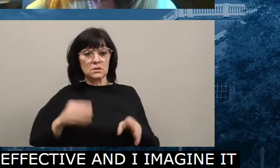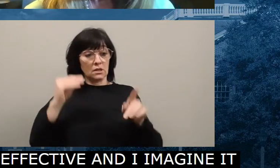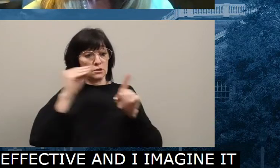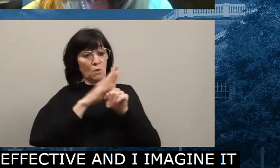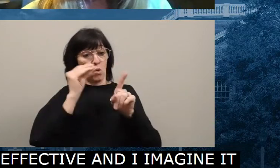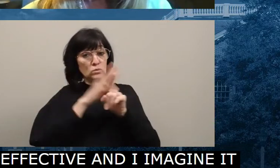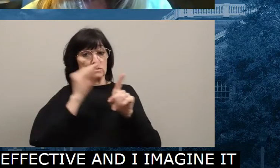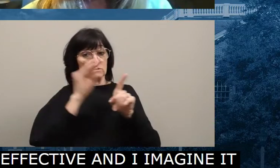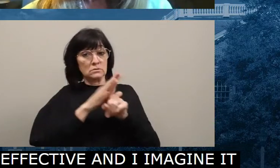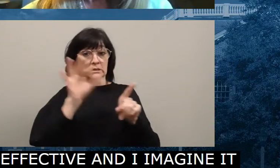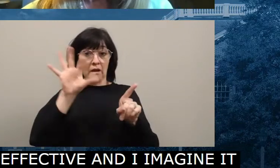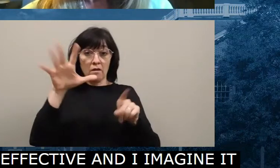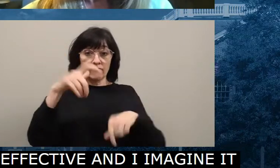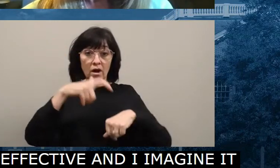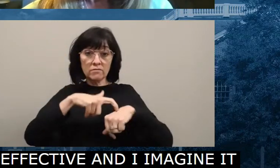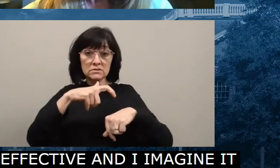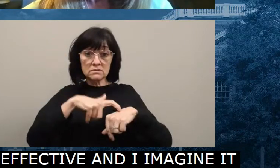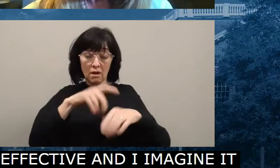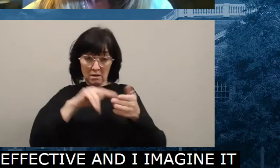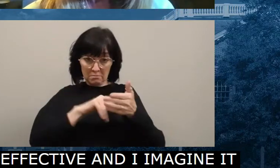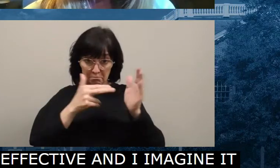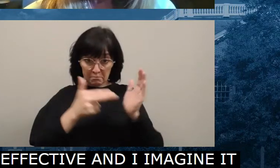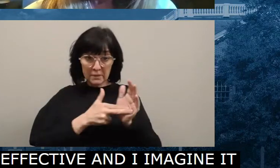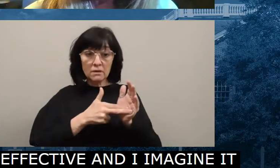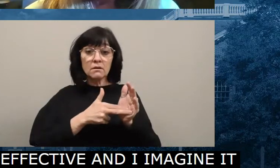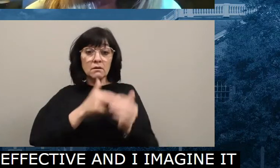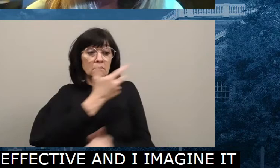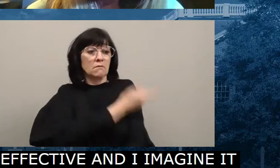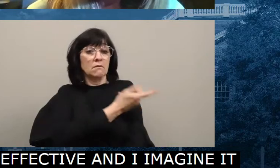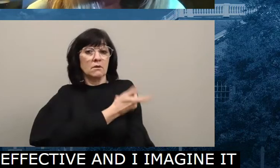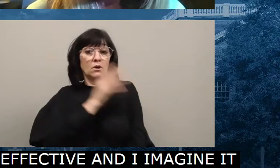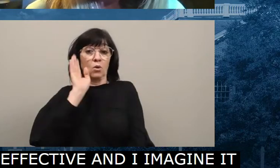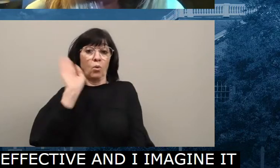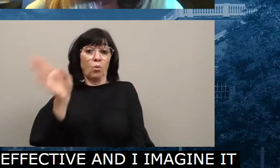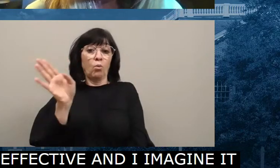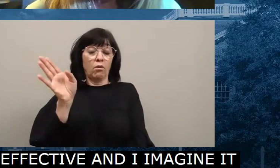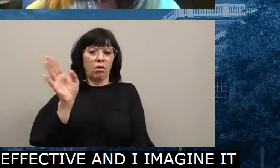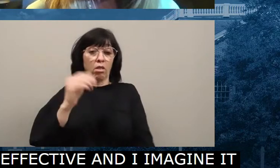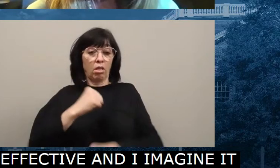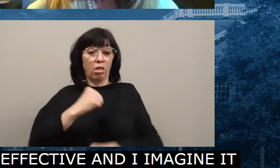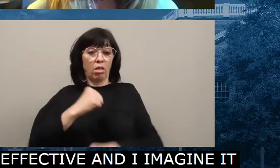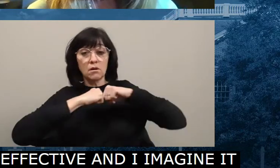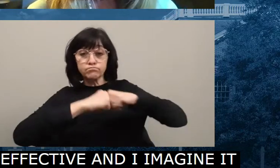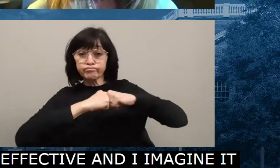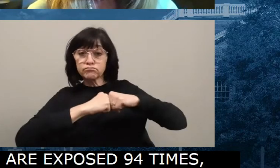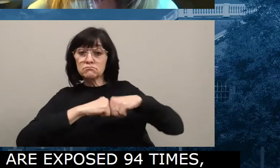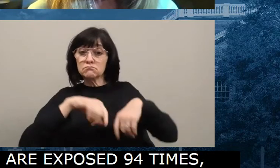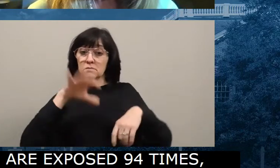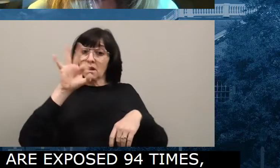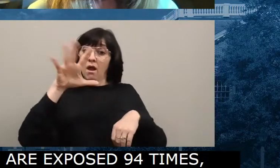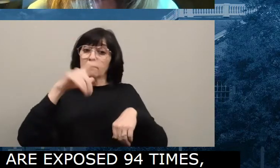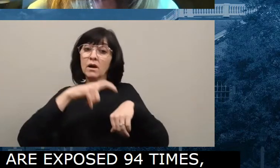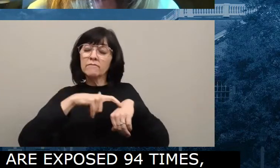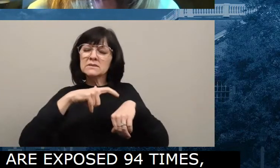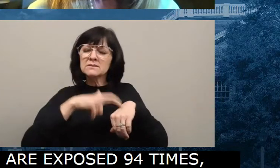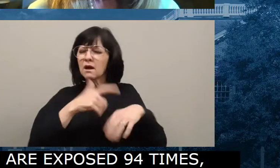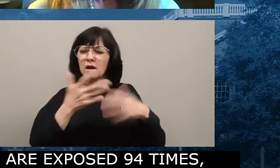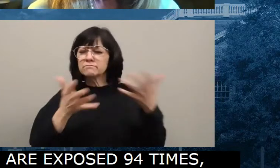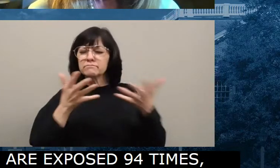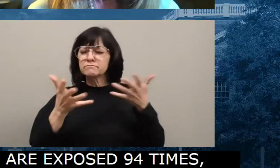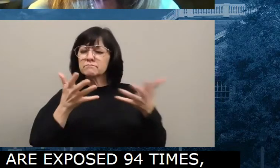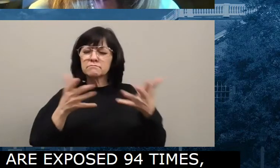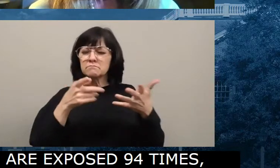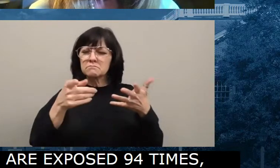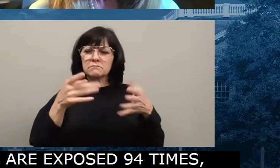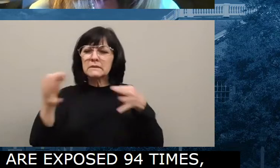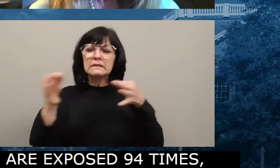So how does that kind of work? And it seems like the breakthrough case results would kind of match with what you saw in clinical trials as far